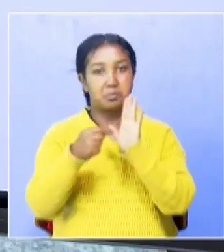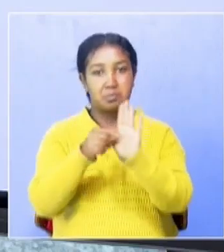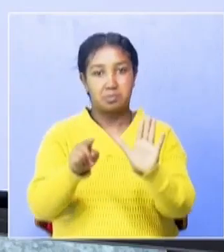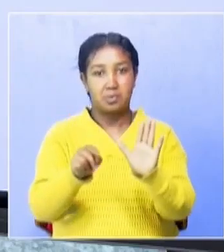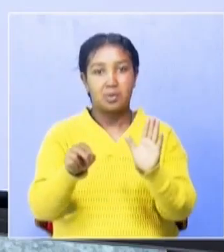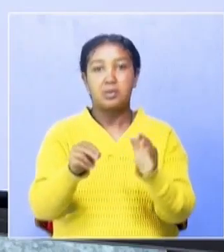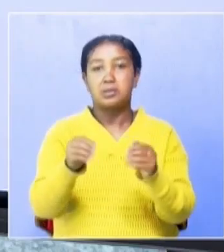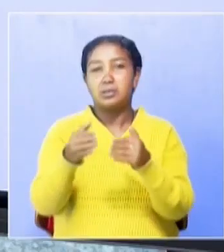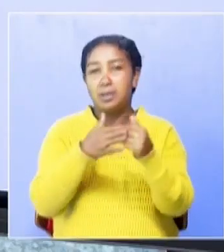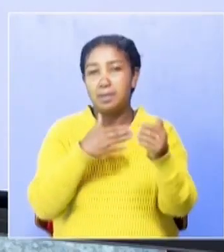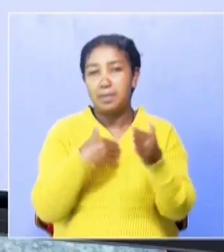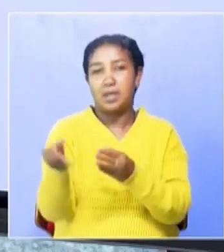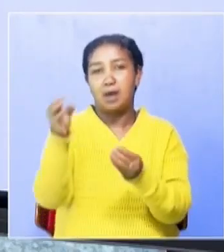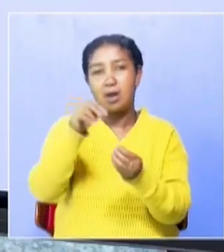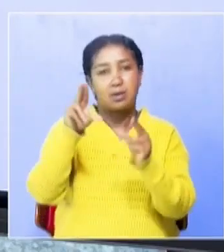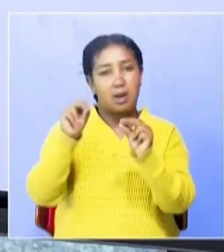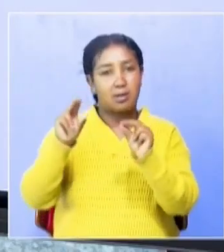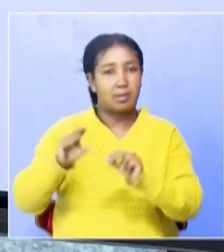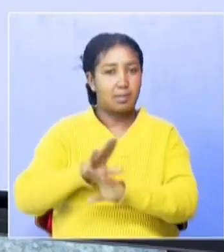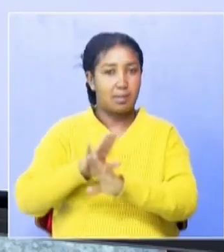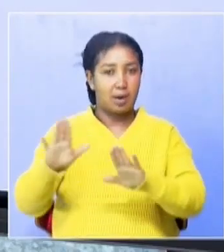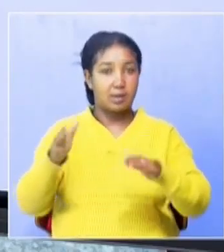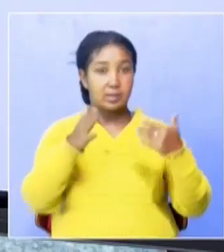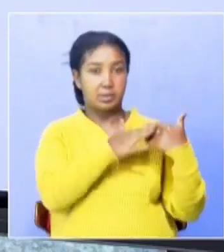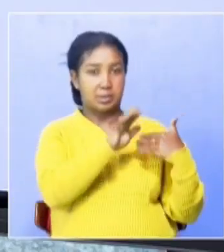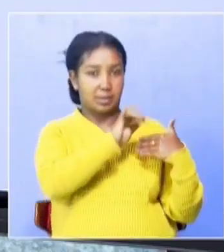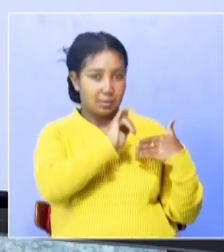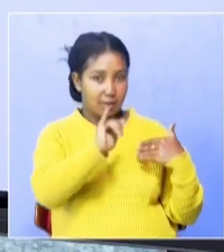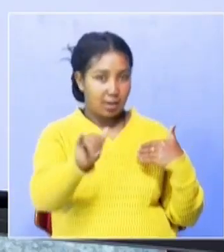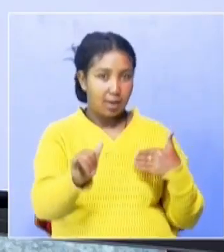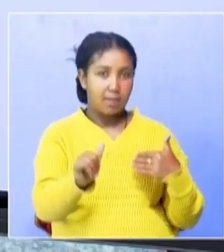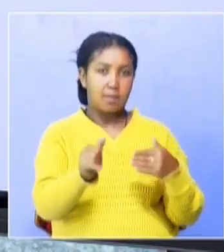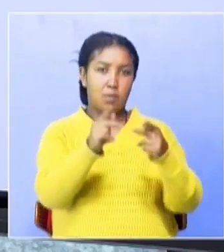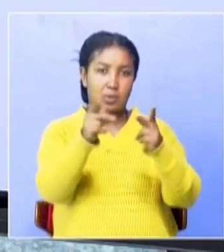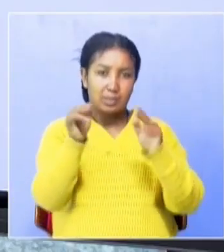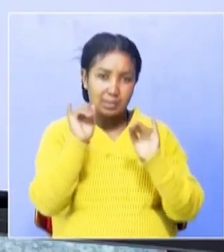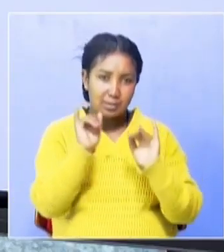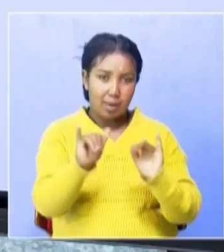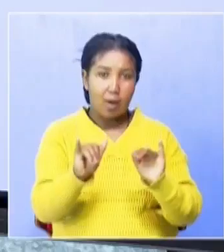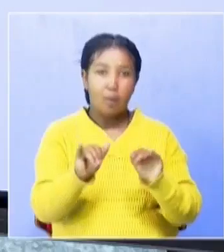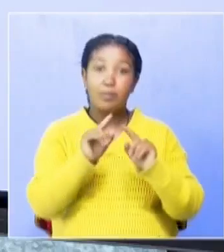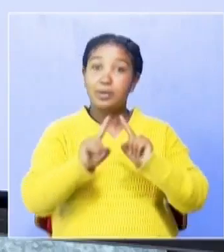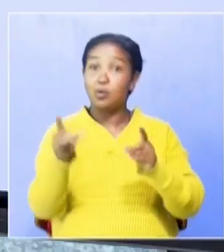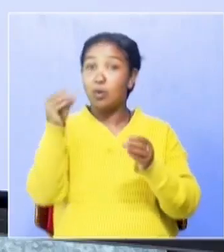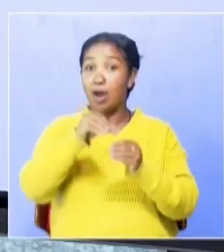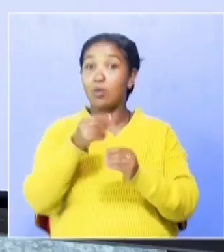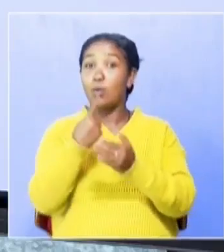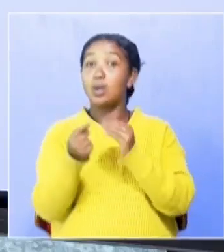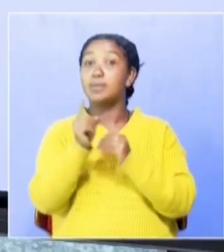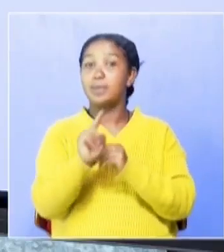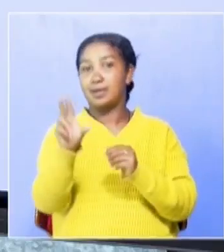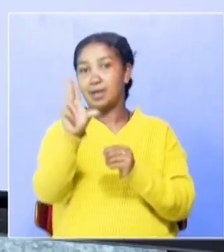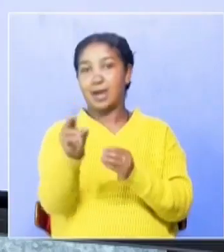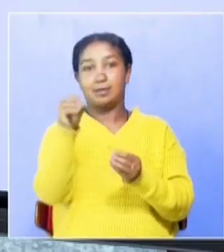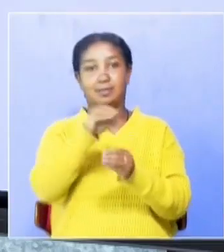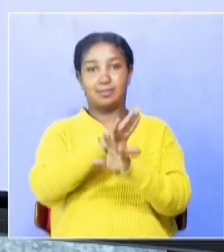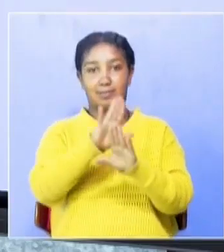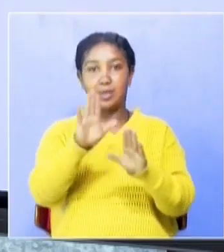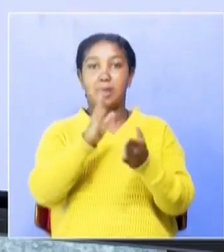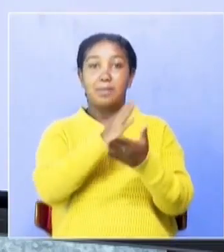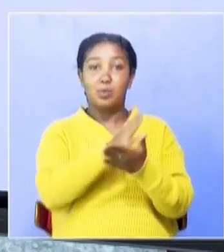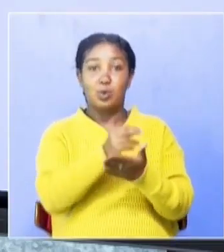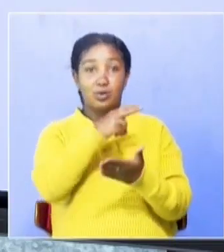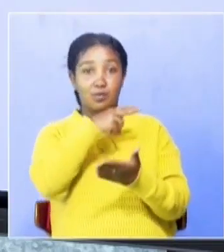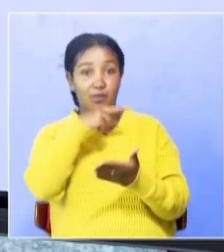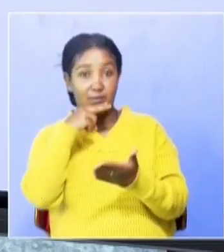We simply add not. Here the subject is the same, the position is the same, but we add a not between